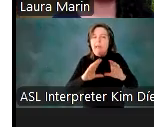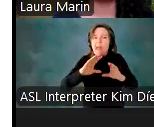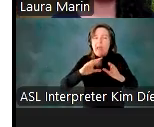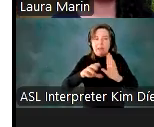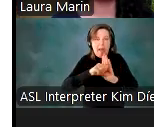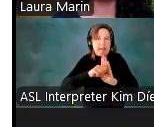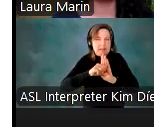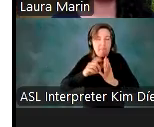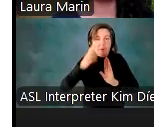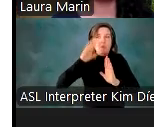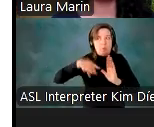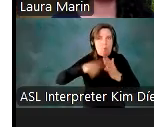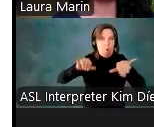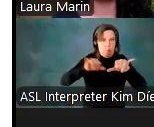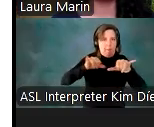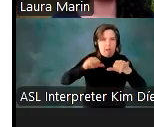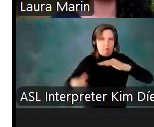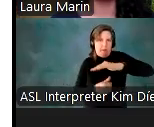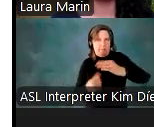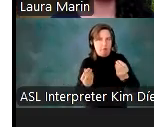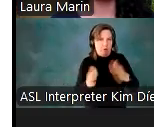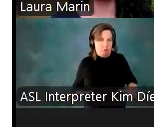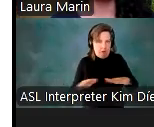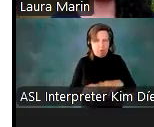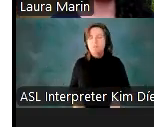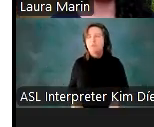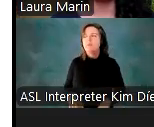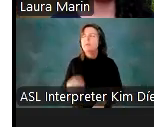It's hard to